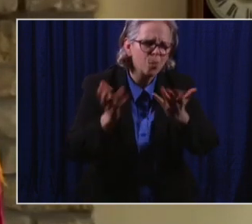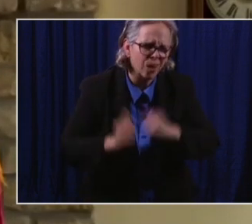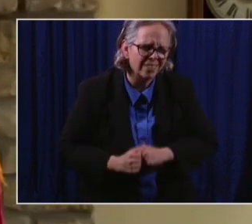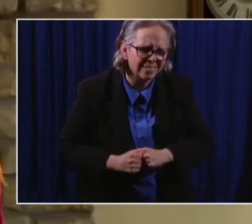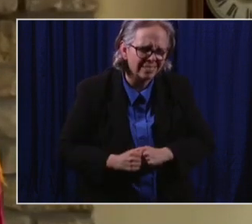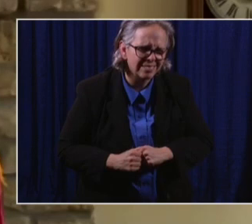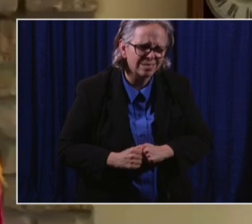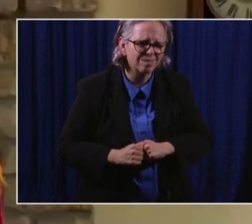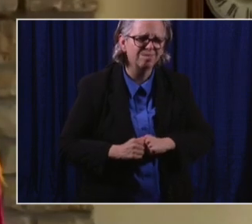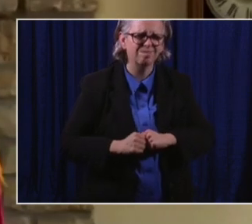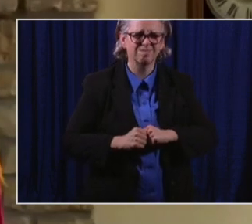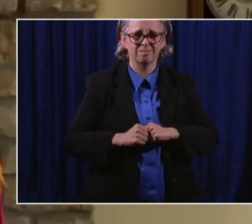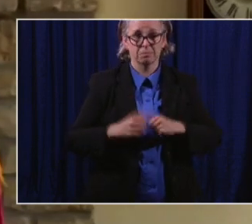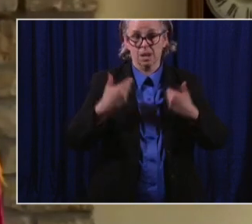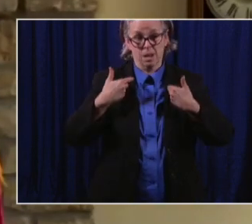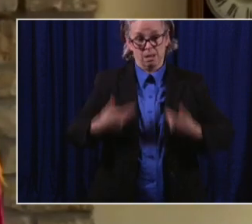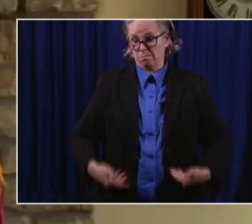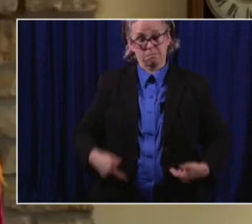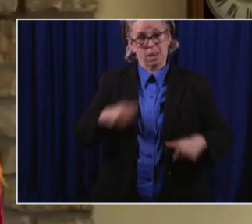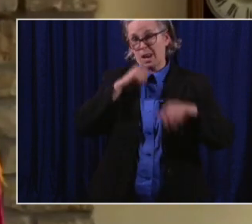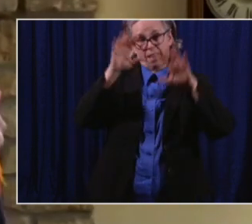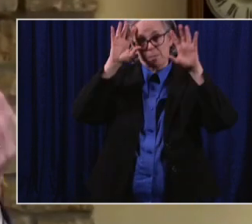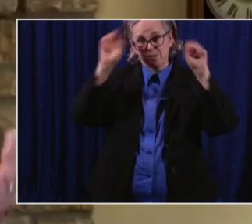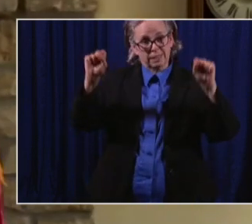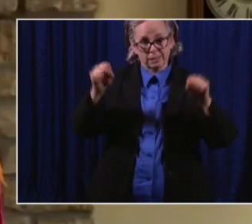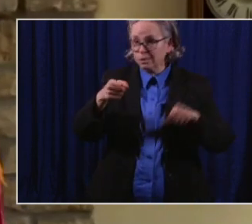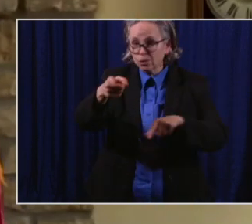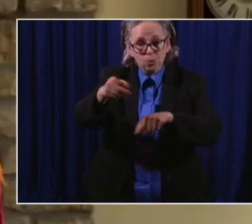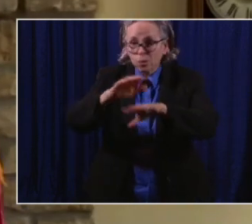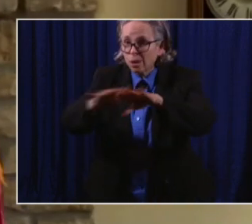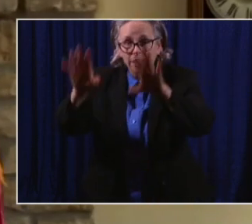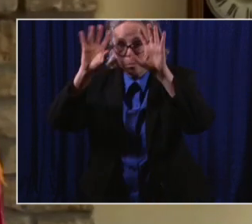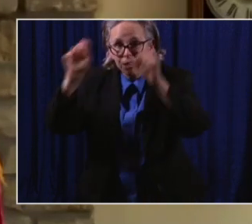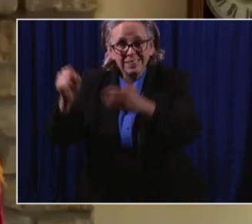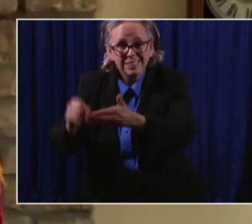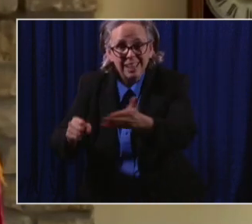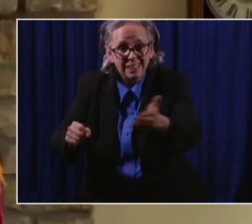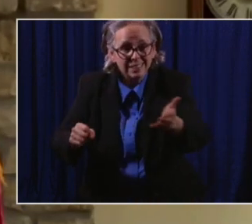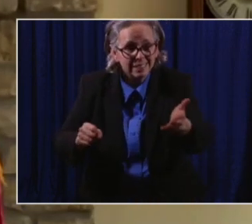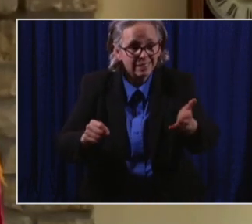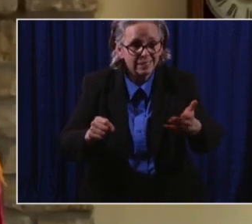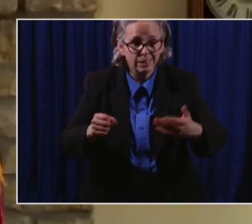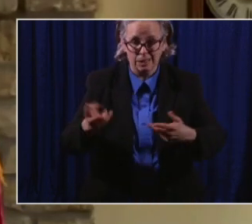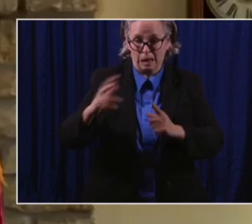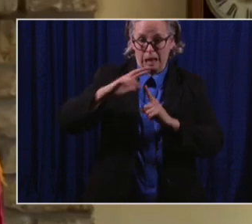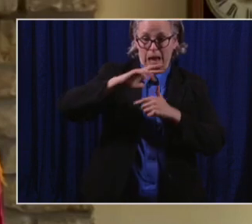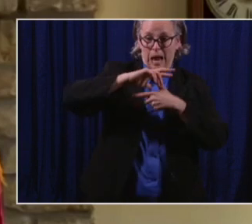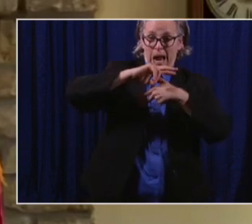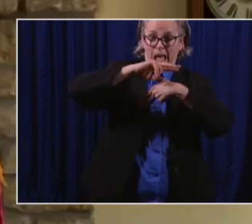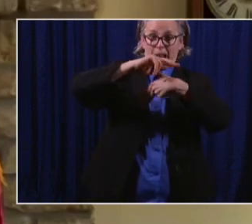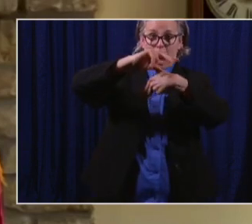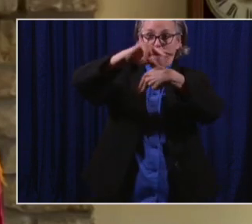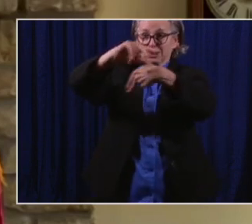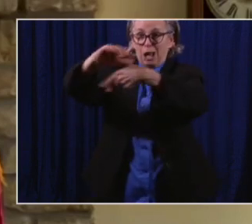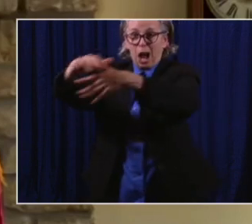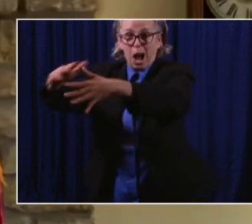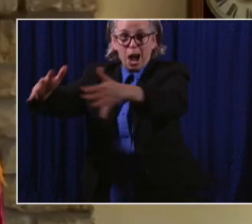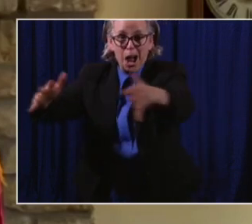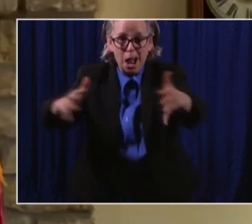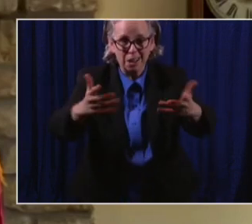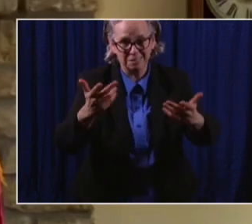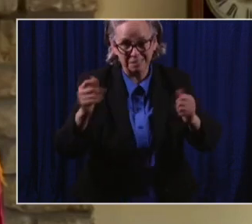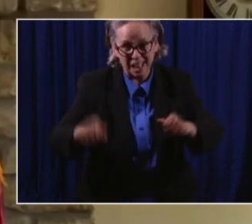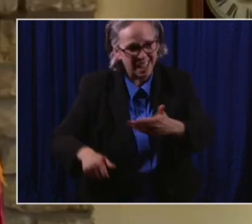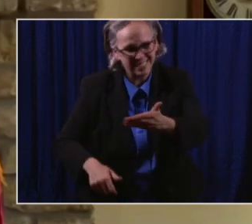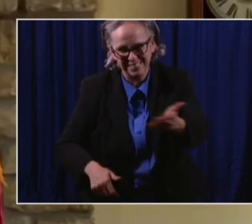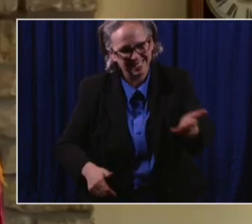not the president. We're not going to fly in a helicopter probably, you know, unless there's some emergency and air flight comes and gets